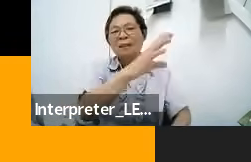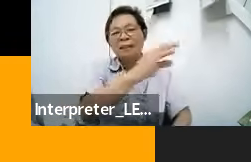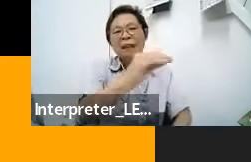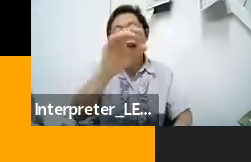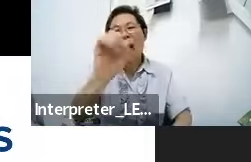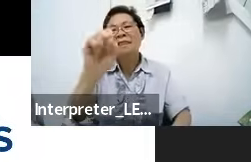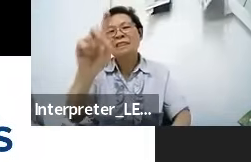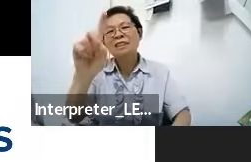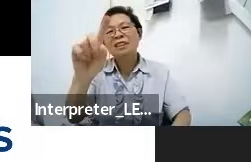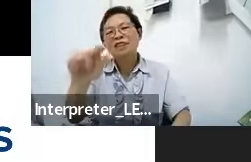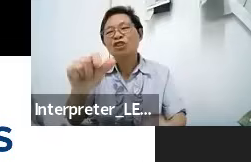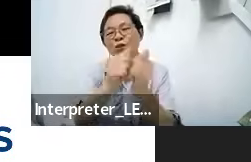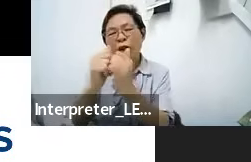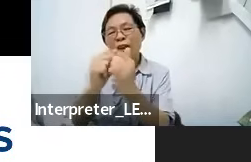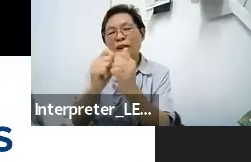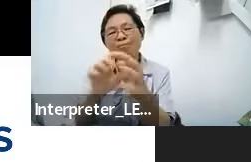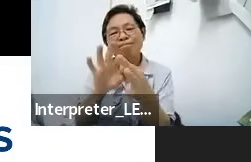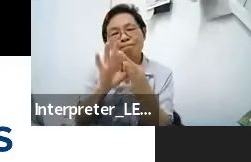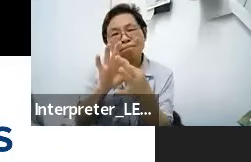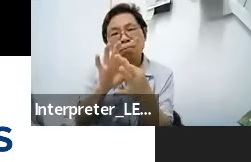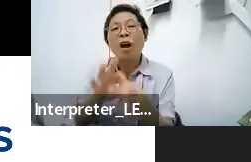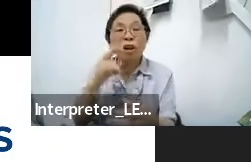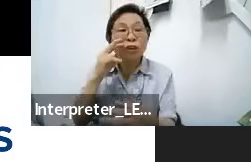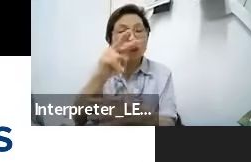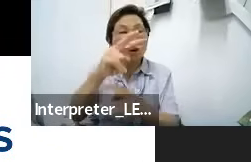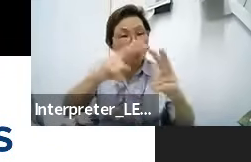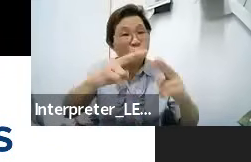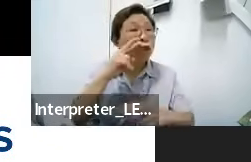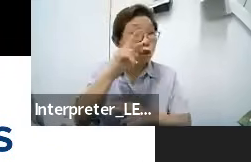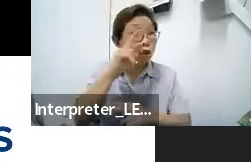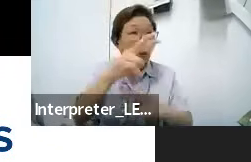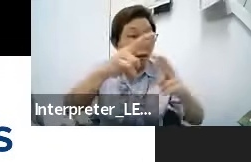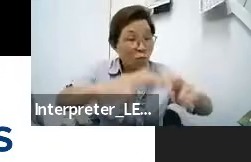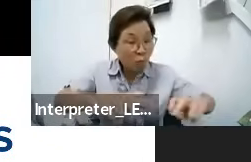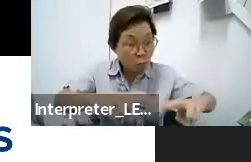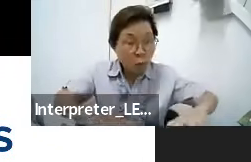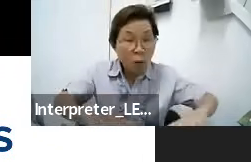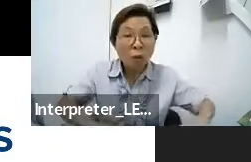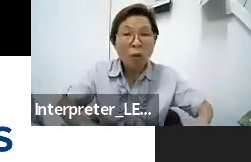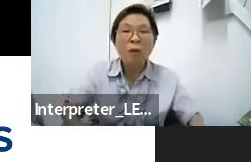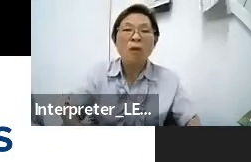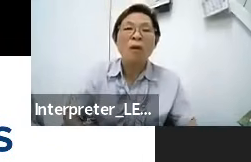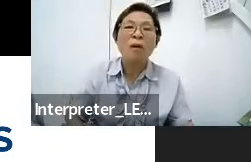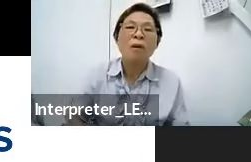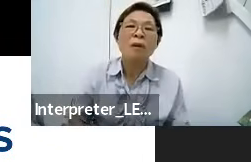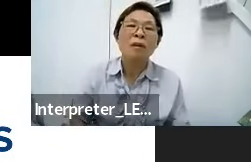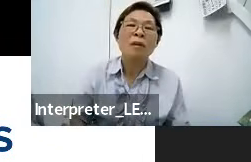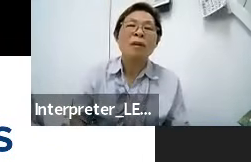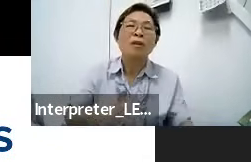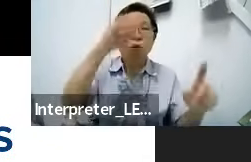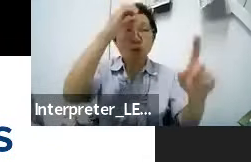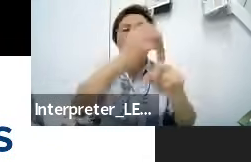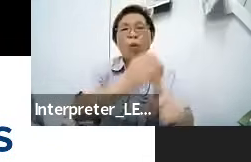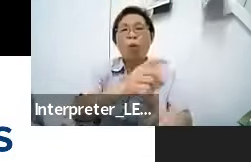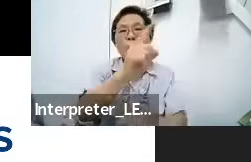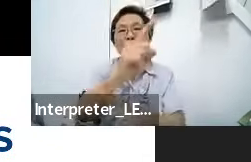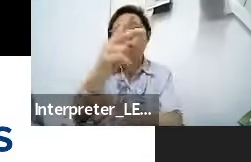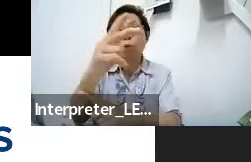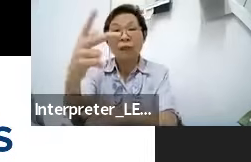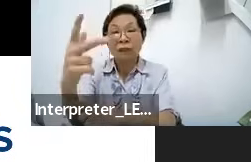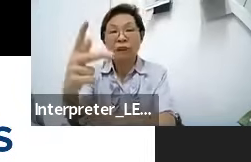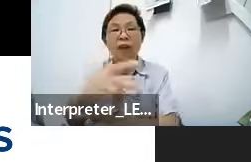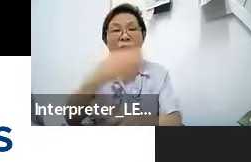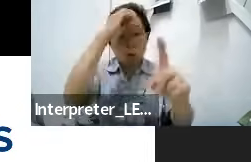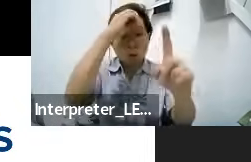So if we look at the research, if we do goals 1, 2, and 3, if we get